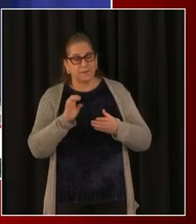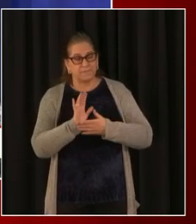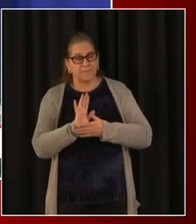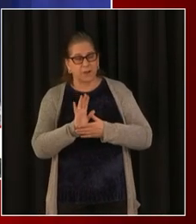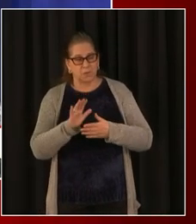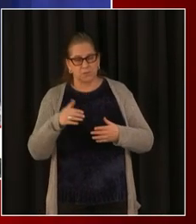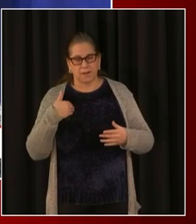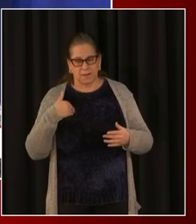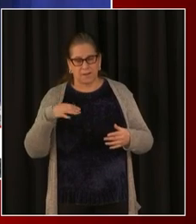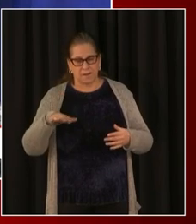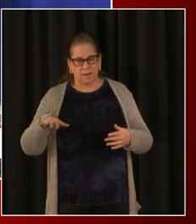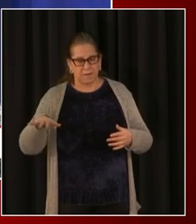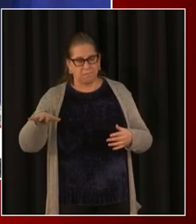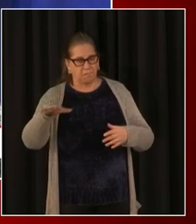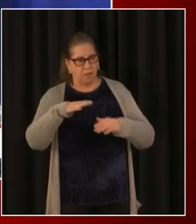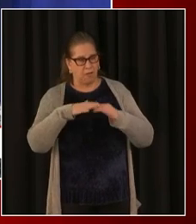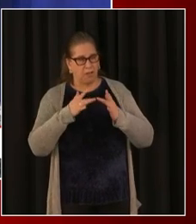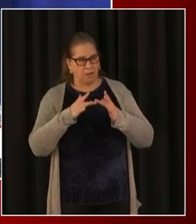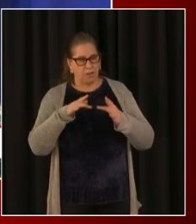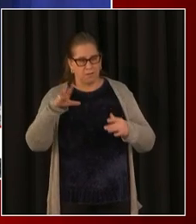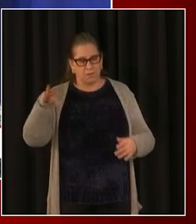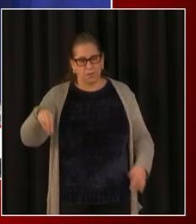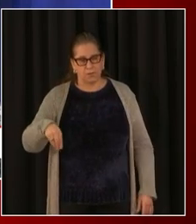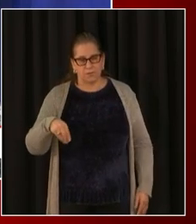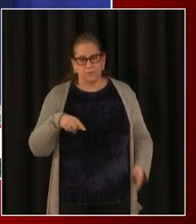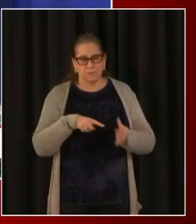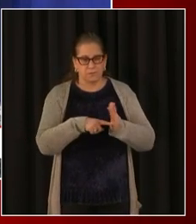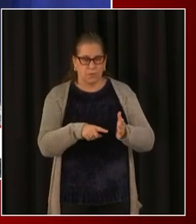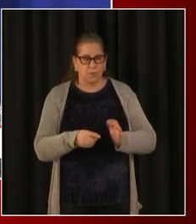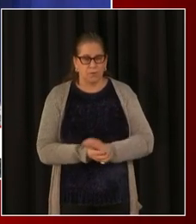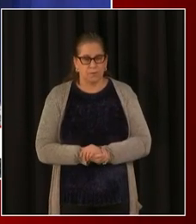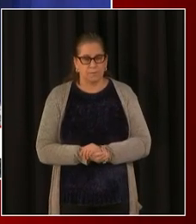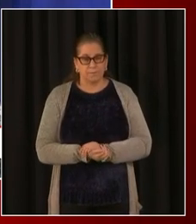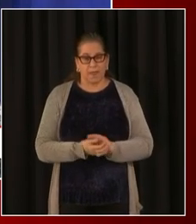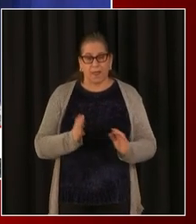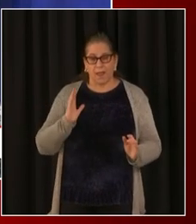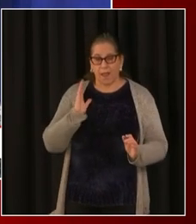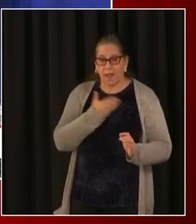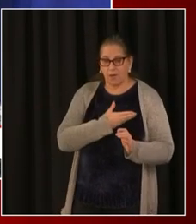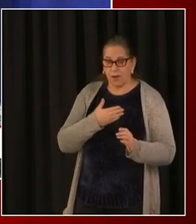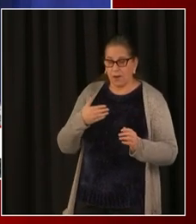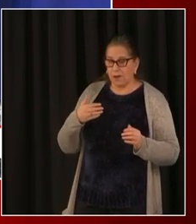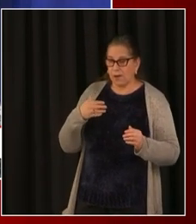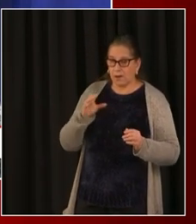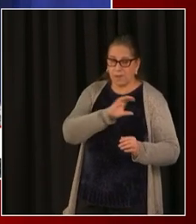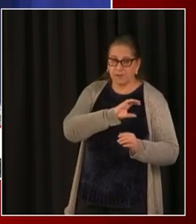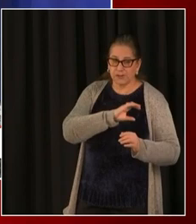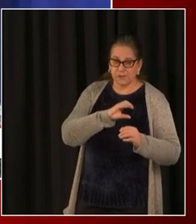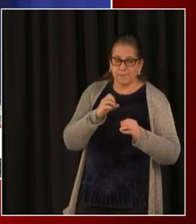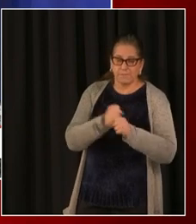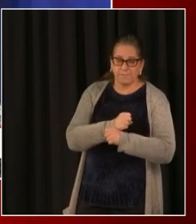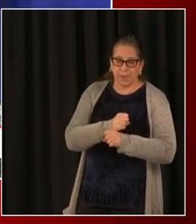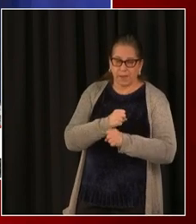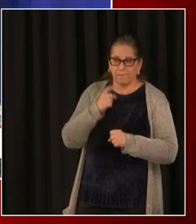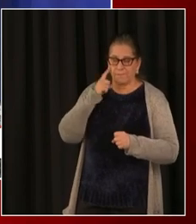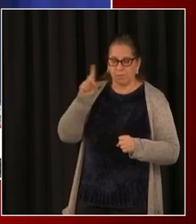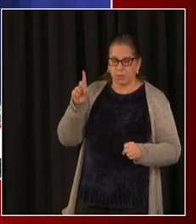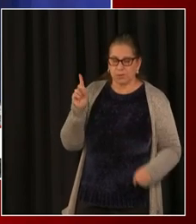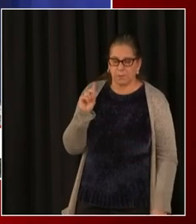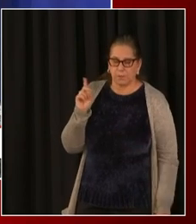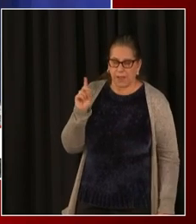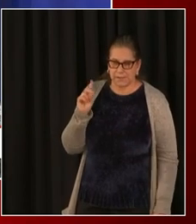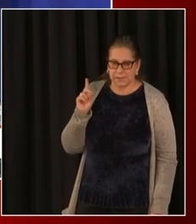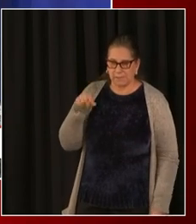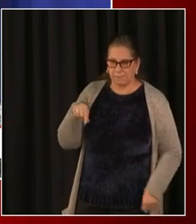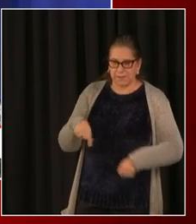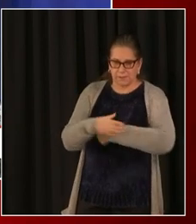before, our officers were in a fight not just for their lives, but for the democracy of this country. And I